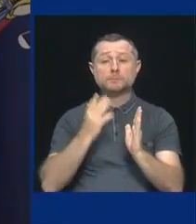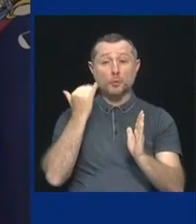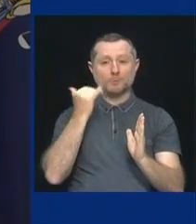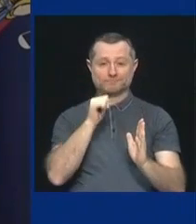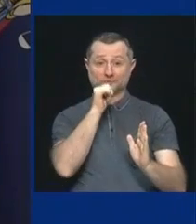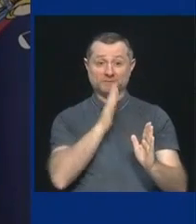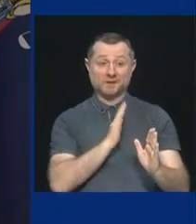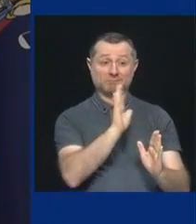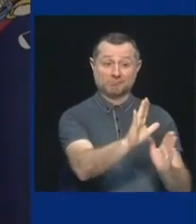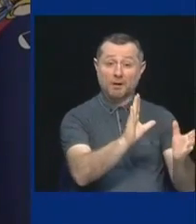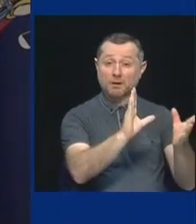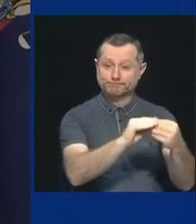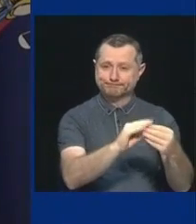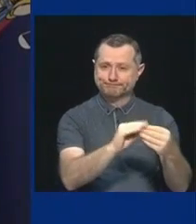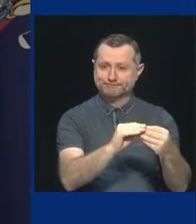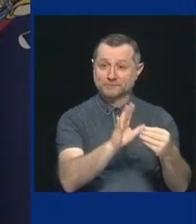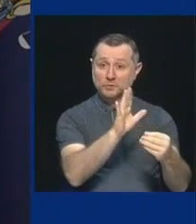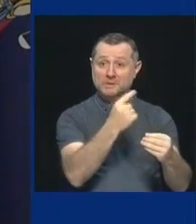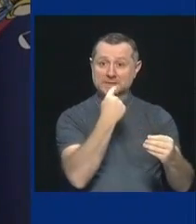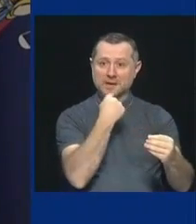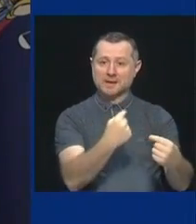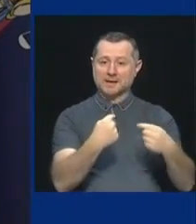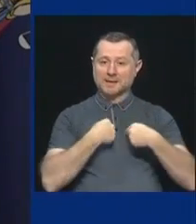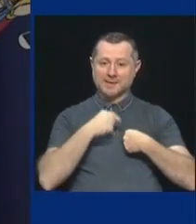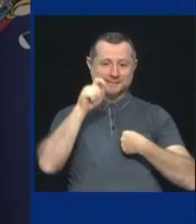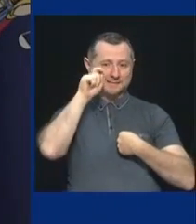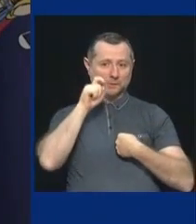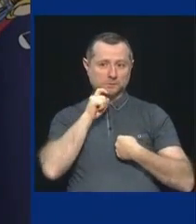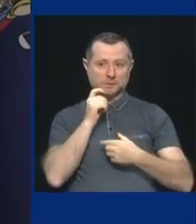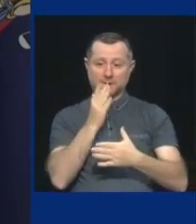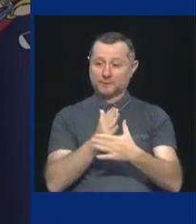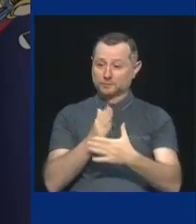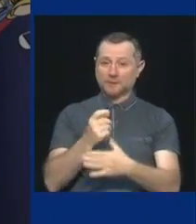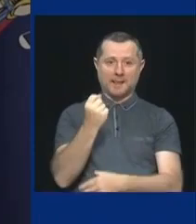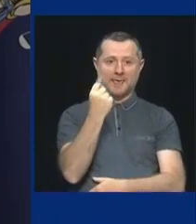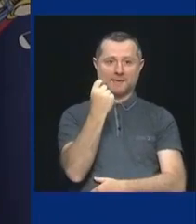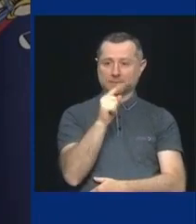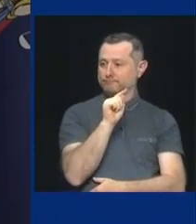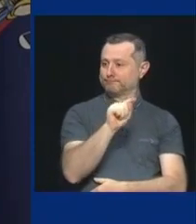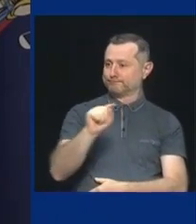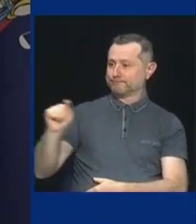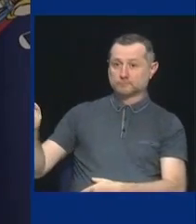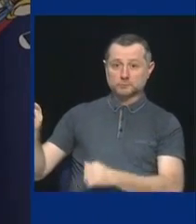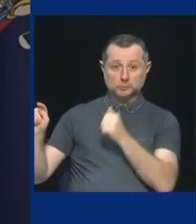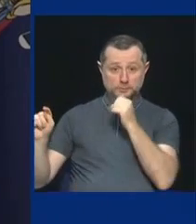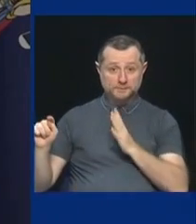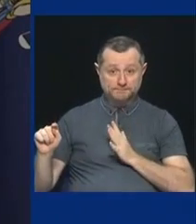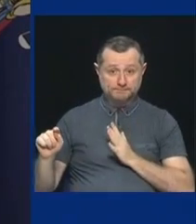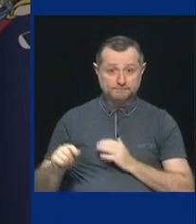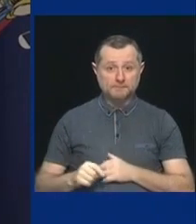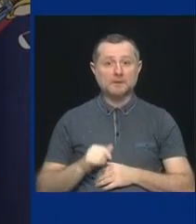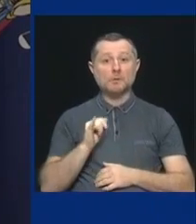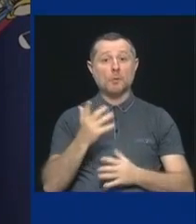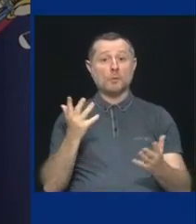the governor is resigning. He's going to be gone from office, but there are